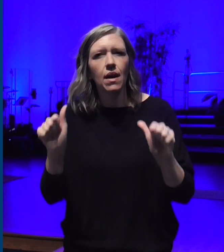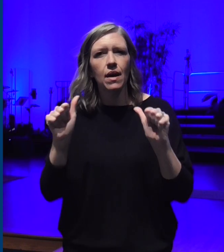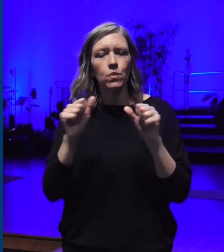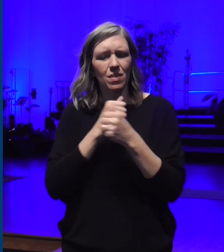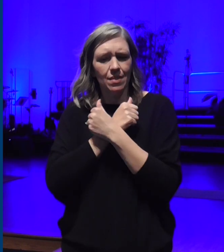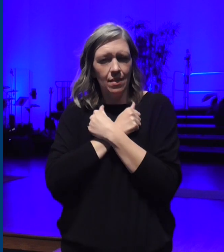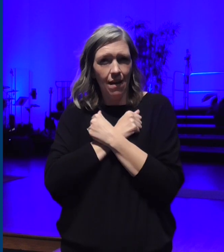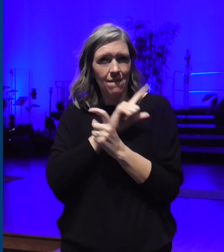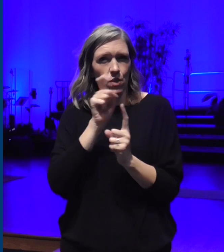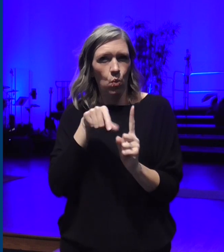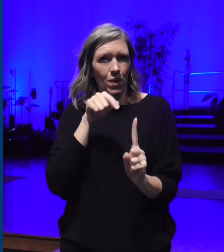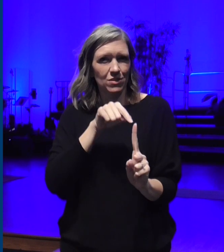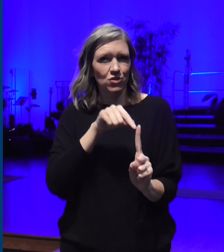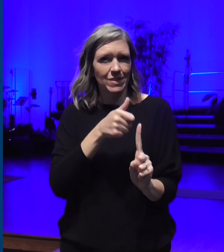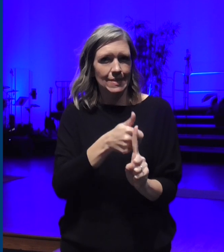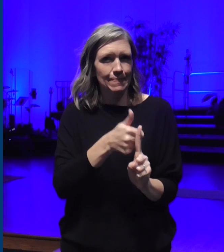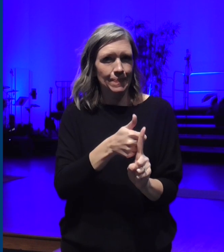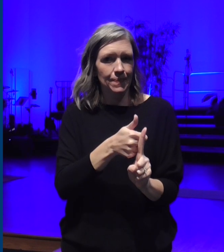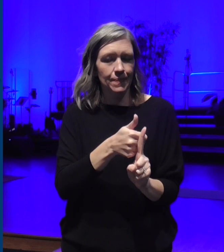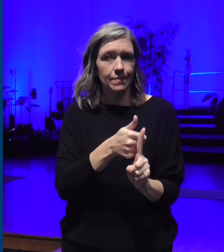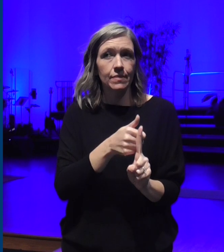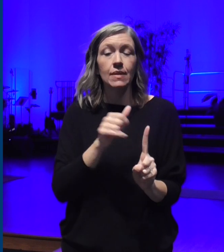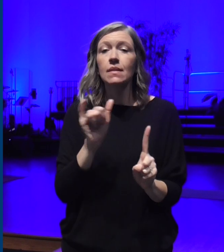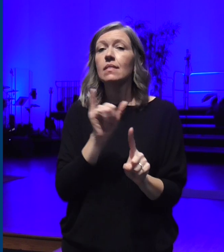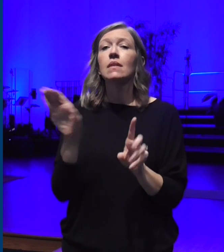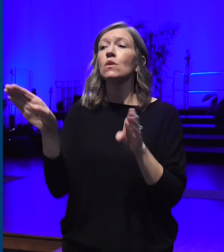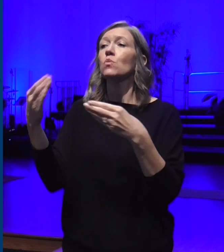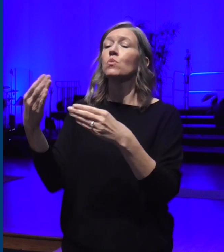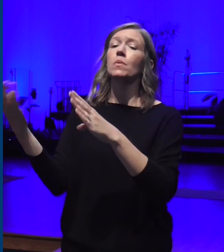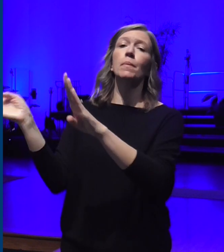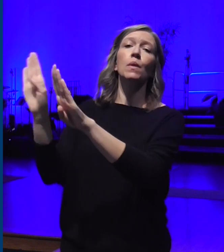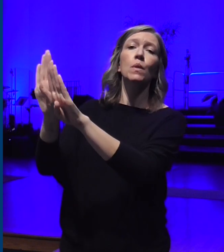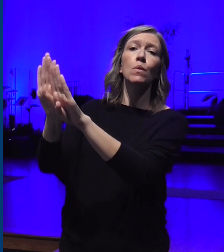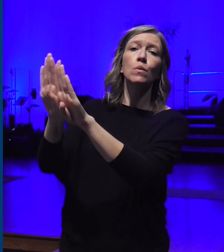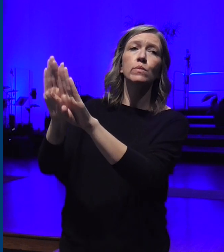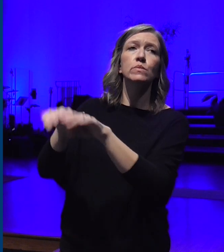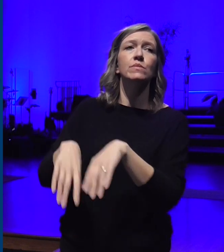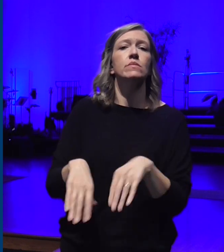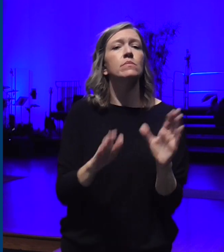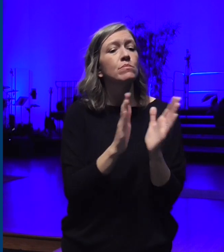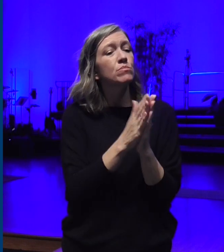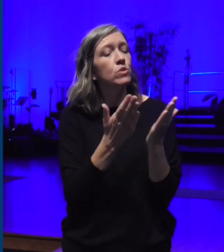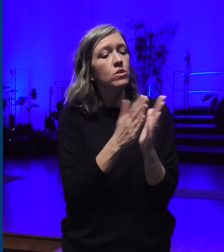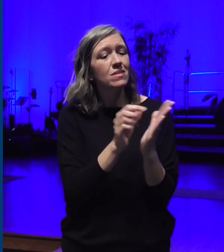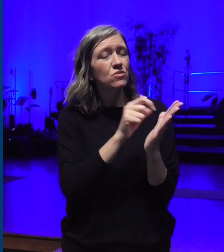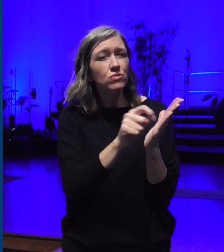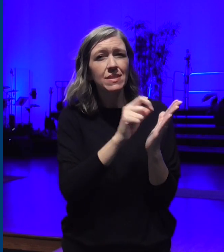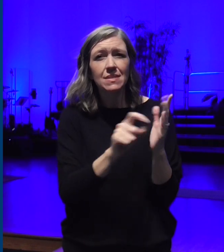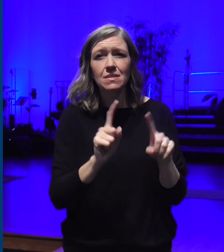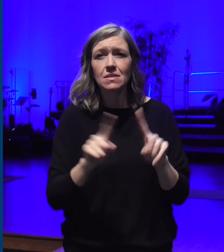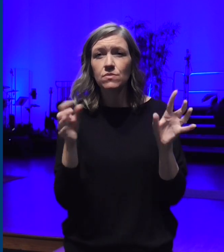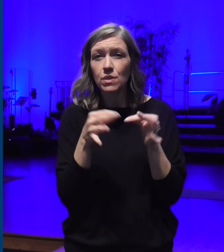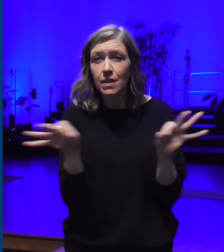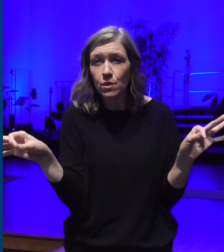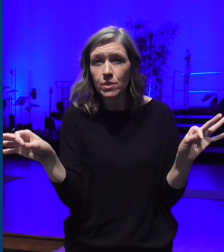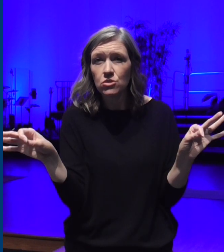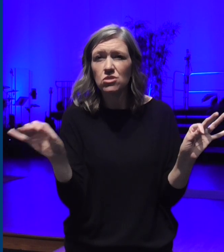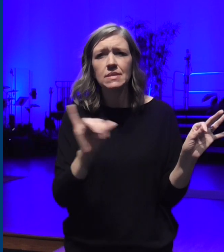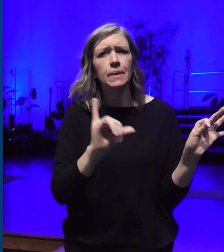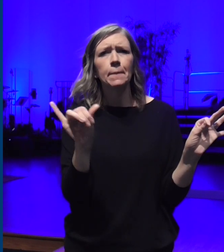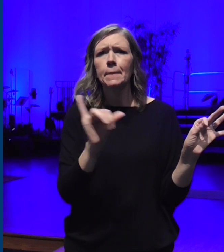questions themselves. Like closed rooms, like books written in a foreign